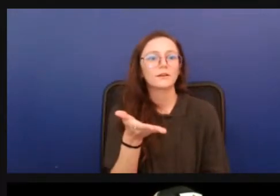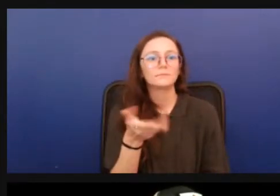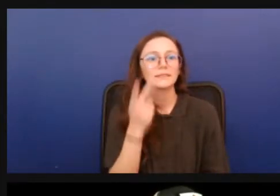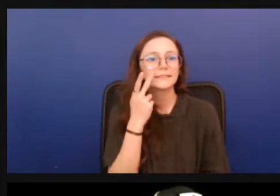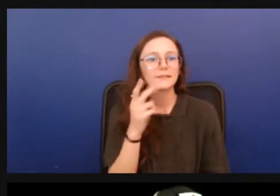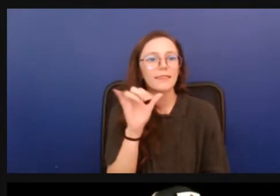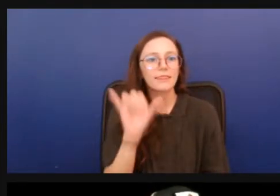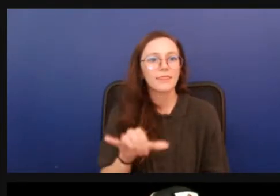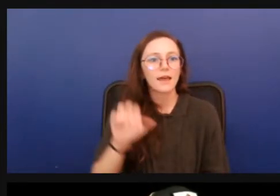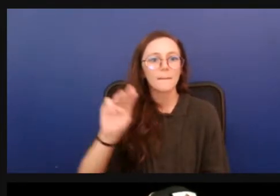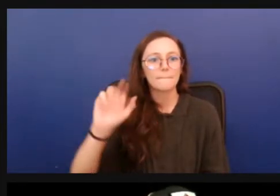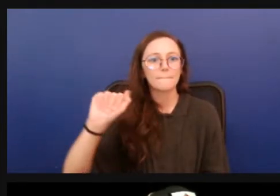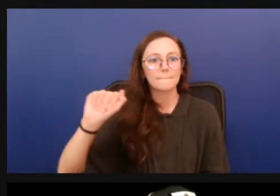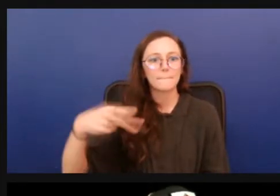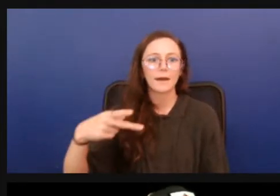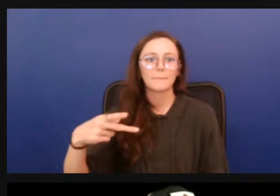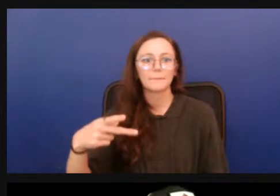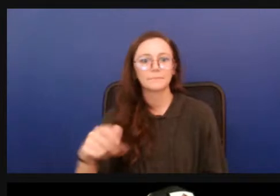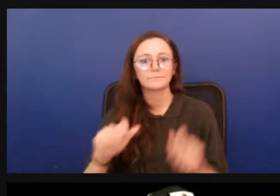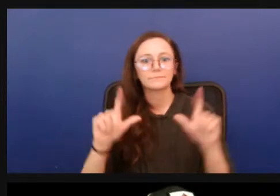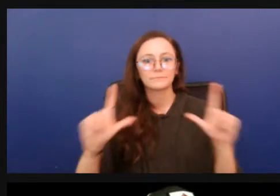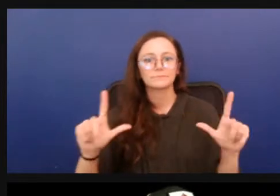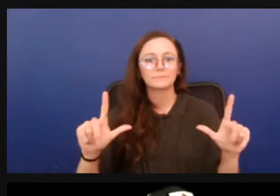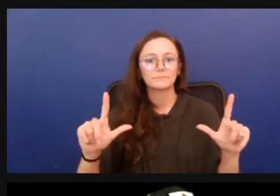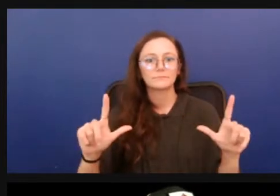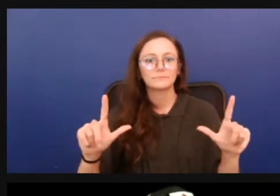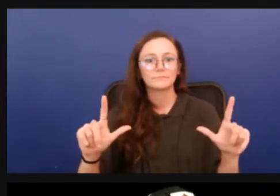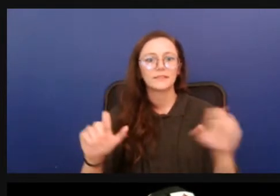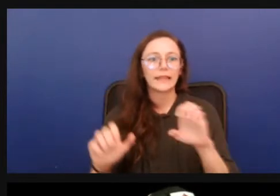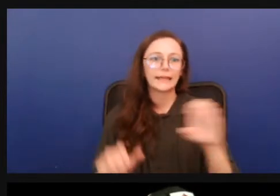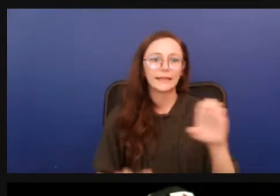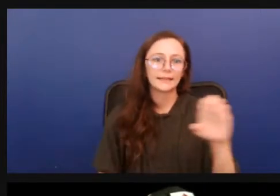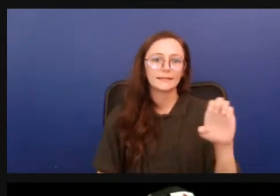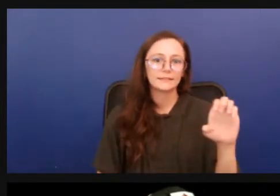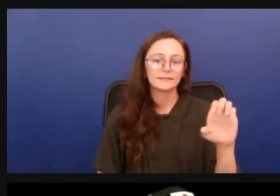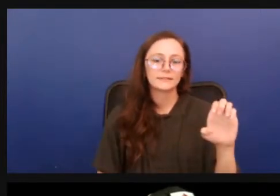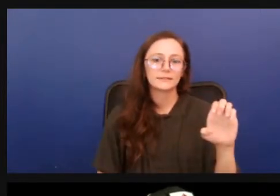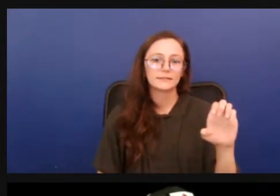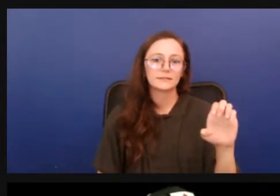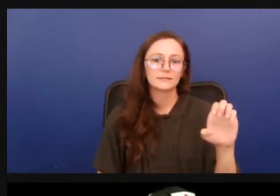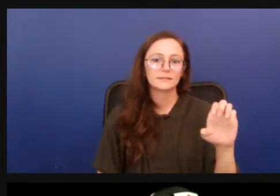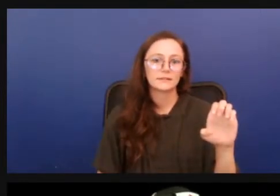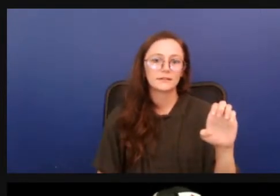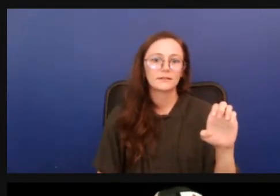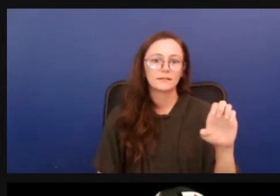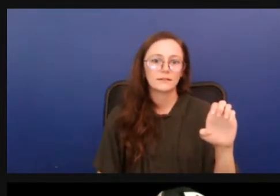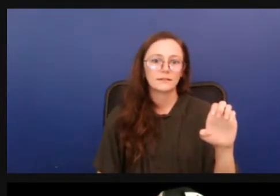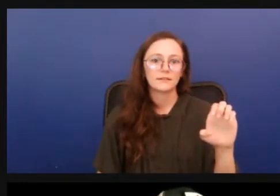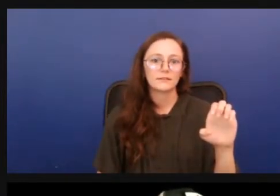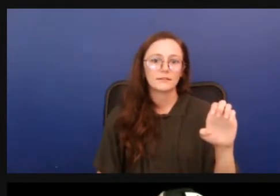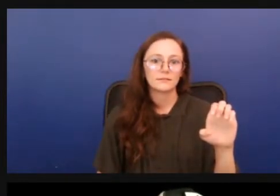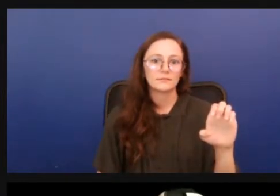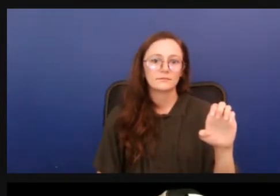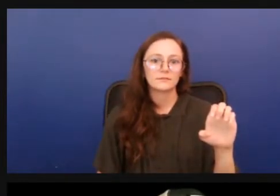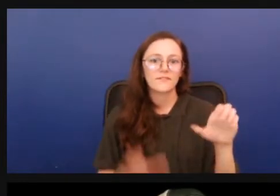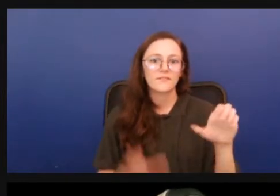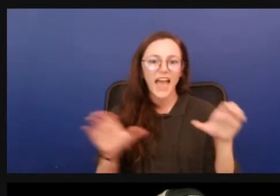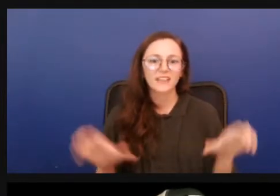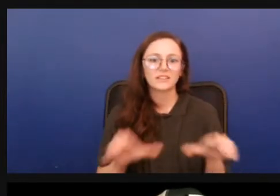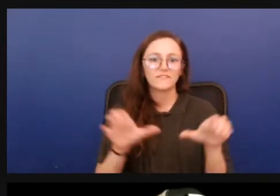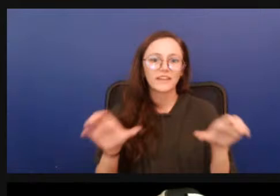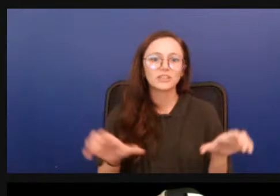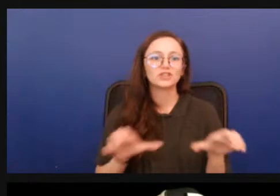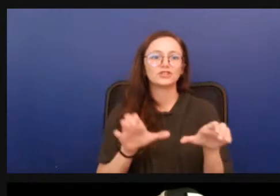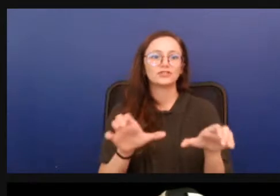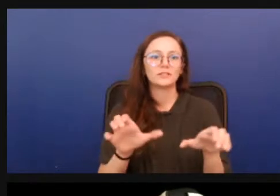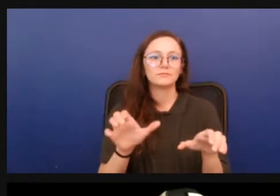right here, although we do see a little bit of the point and some activation through here. And we know that there's a little bit of error, right? So that's why this seems